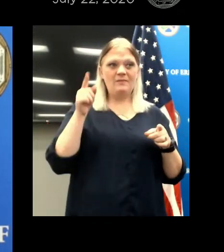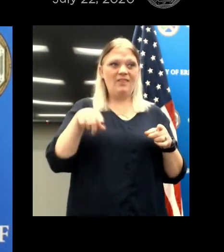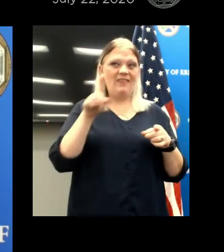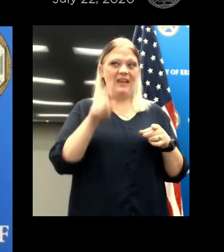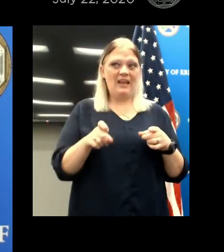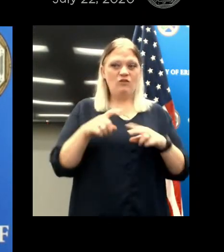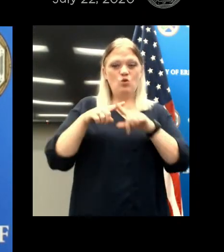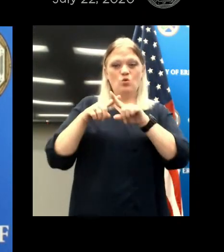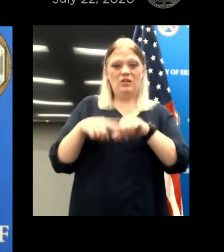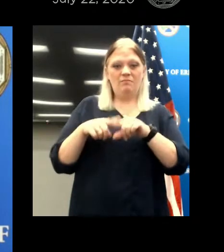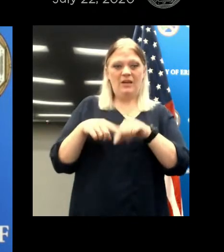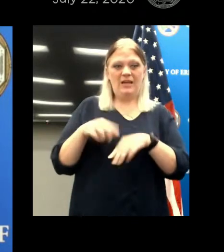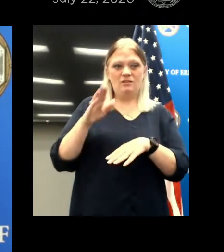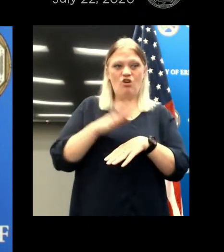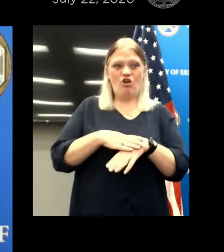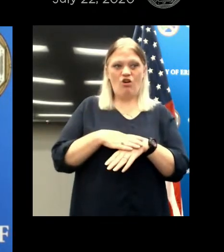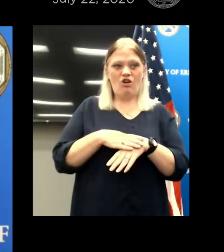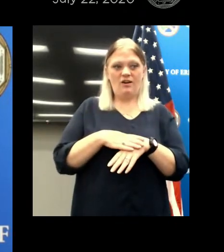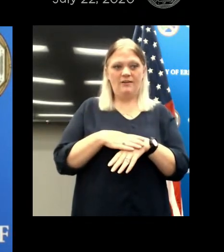be dependent on